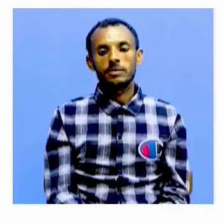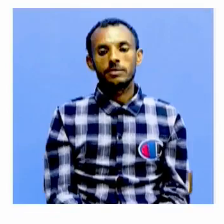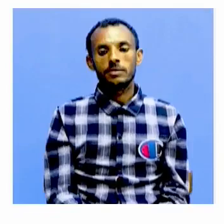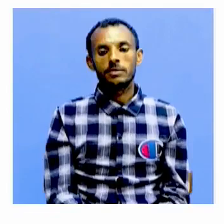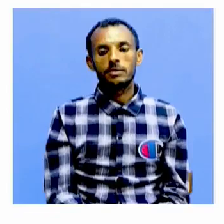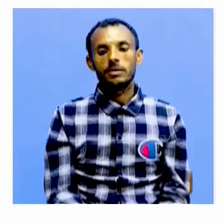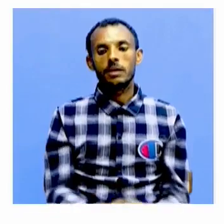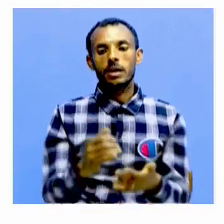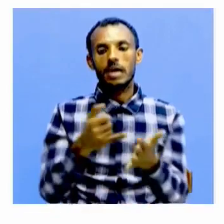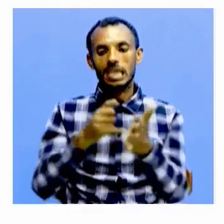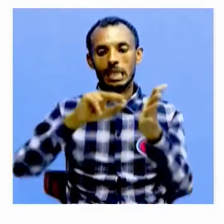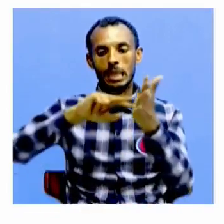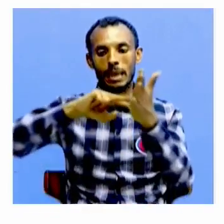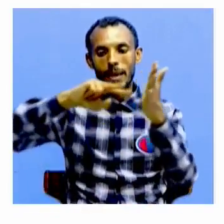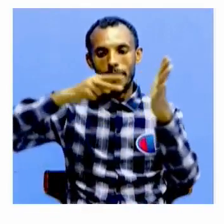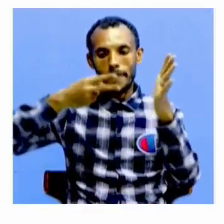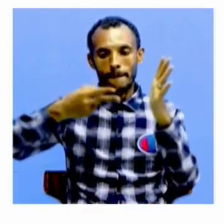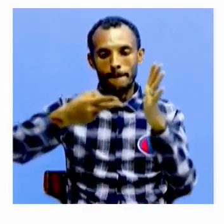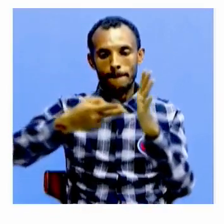means what?